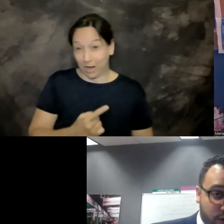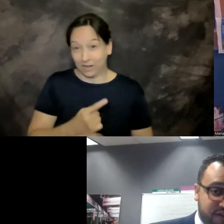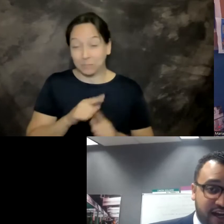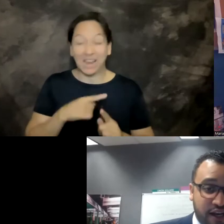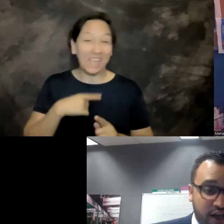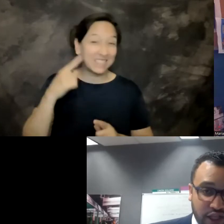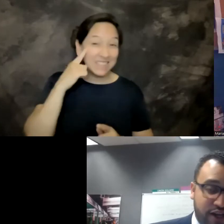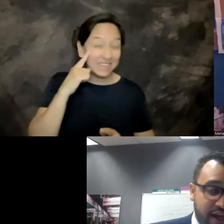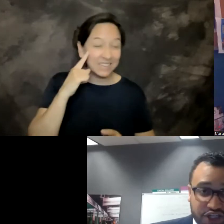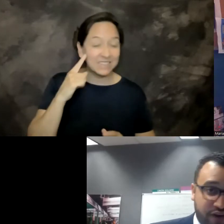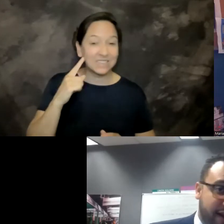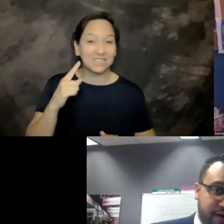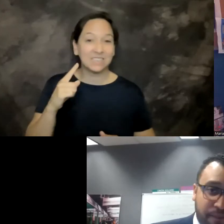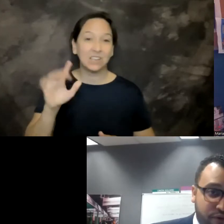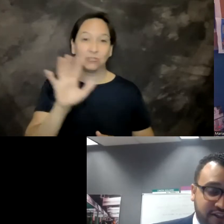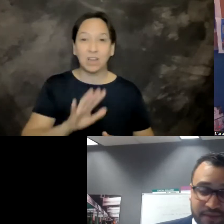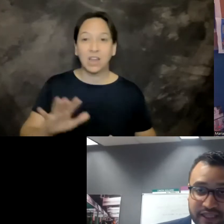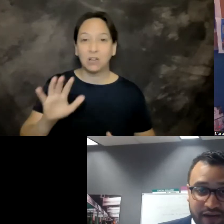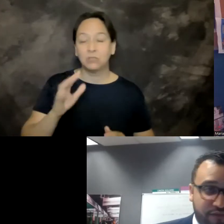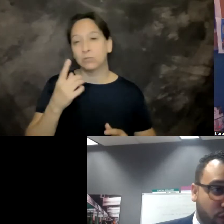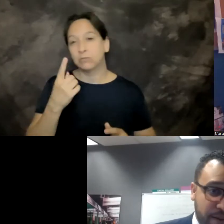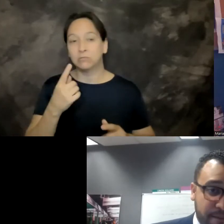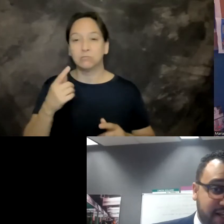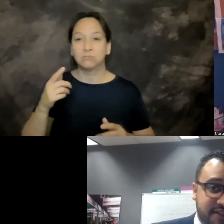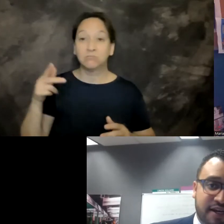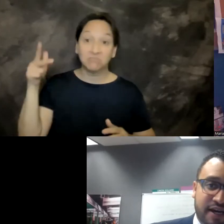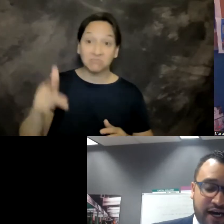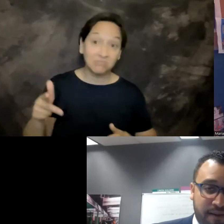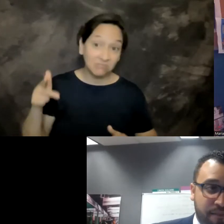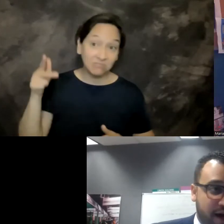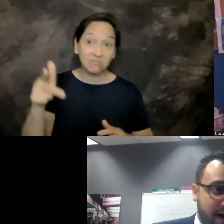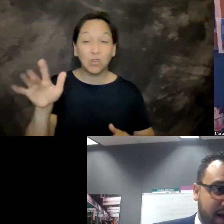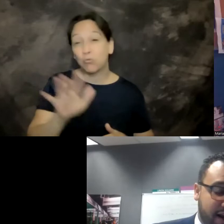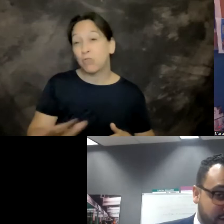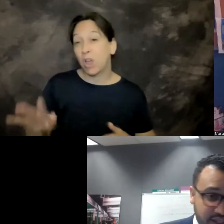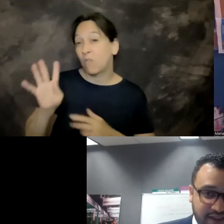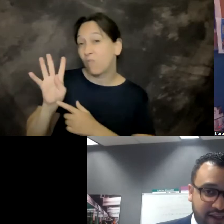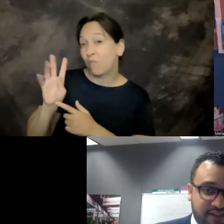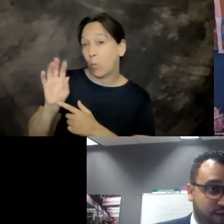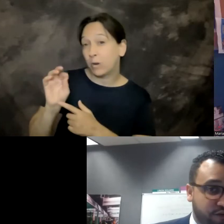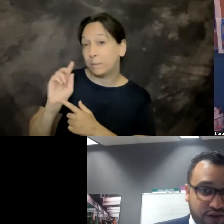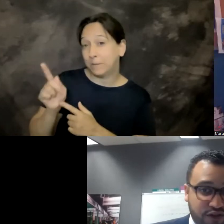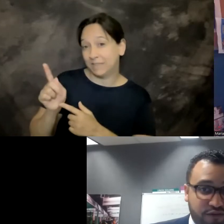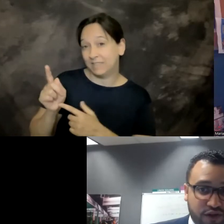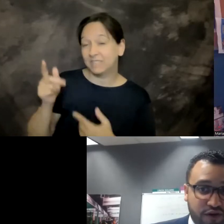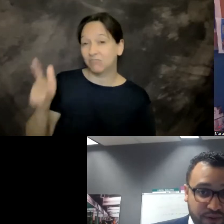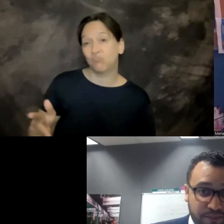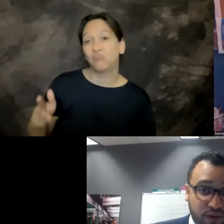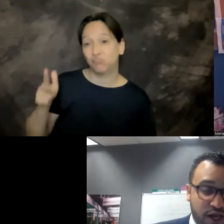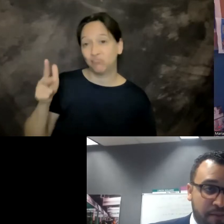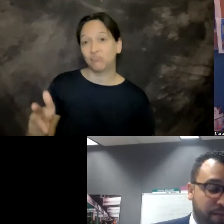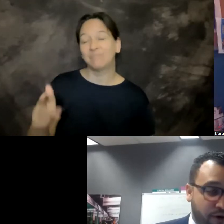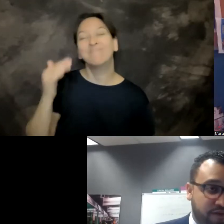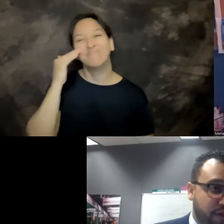on the north side looking at a train approximately every 40 minutes. And I understand that that's very frustrating for a lot of